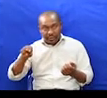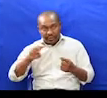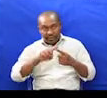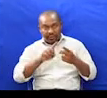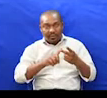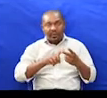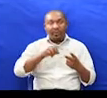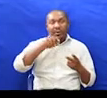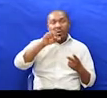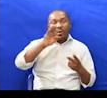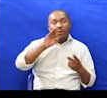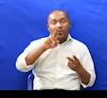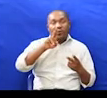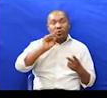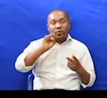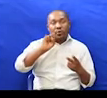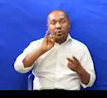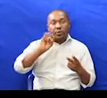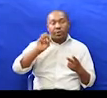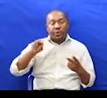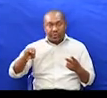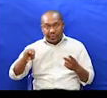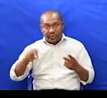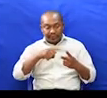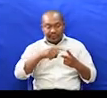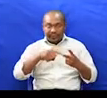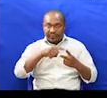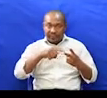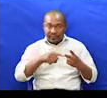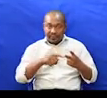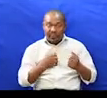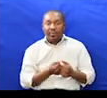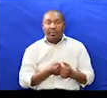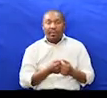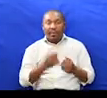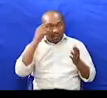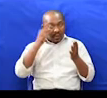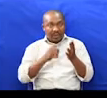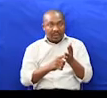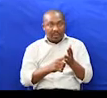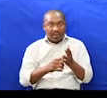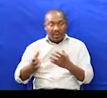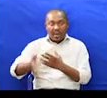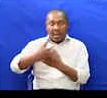Nuclear fission and nuclear fusion. Example, if I can take